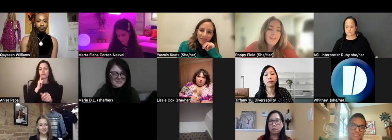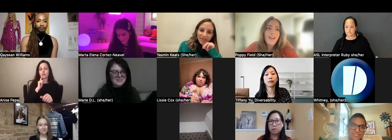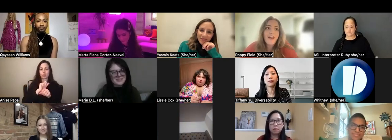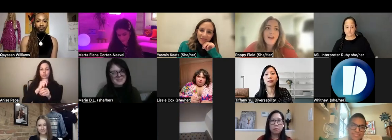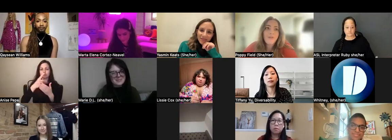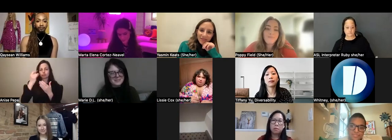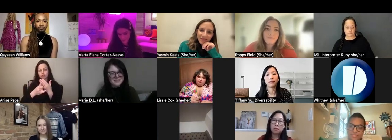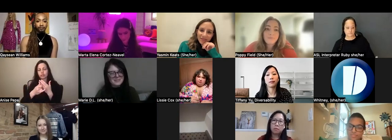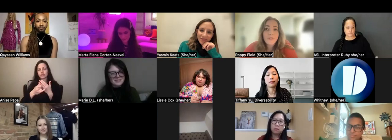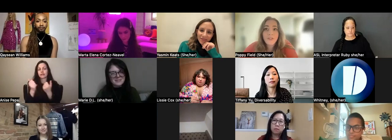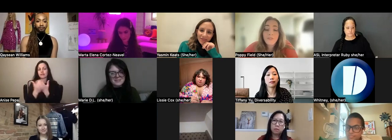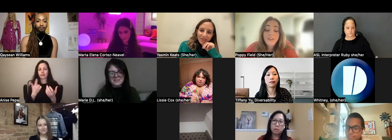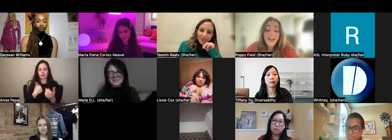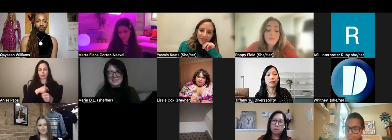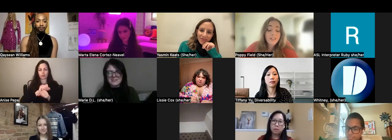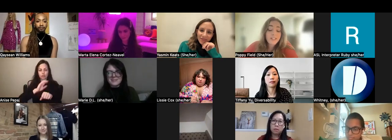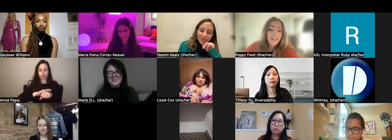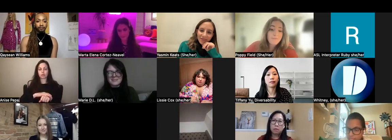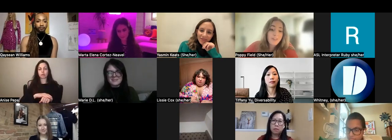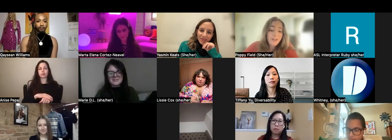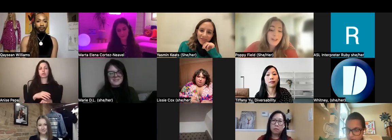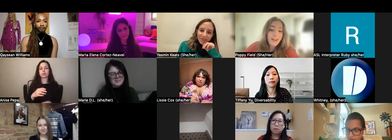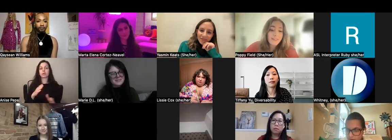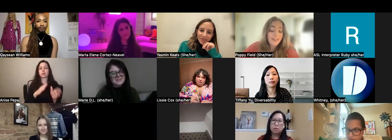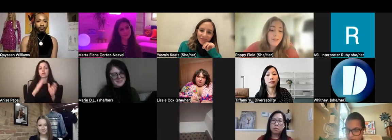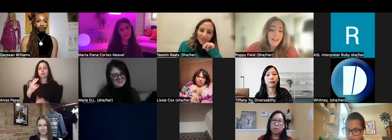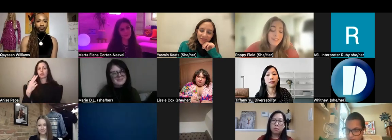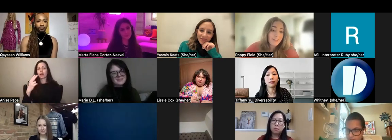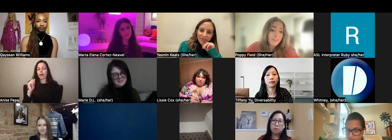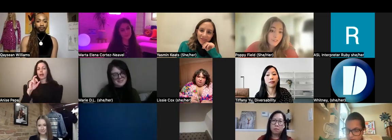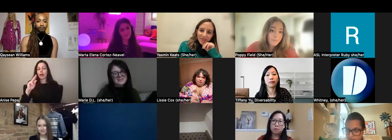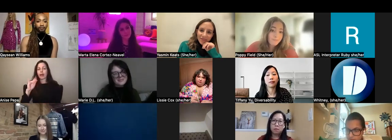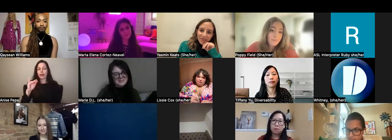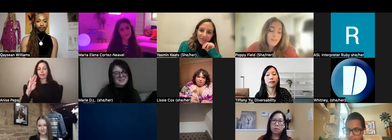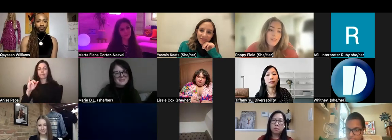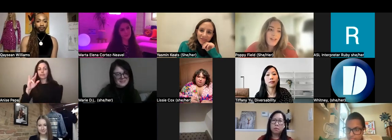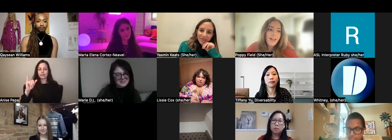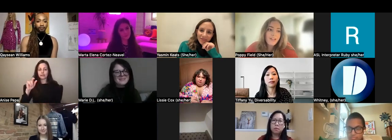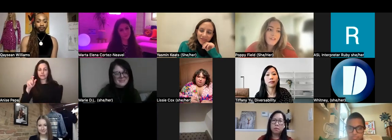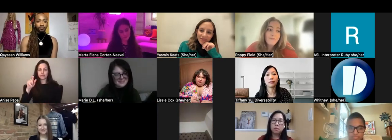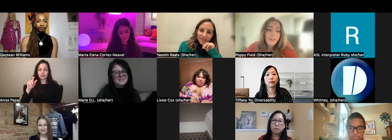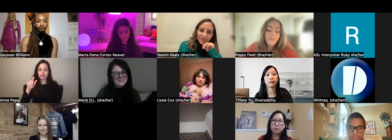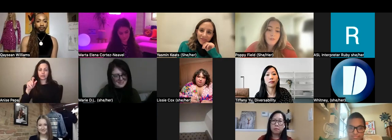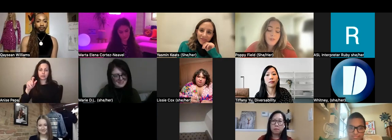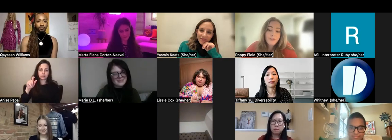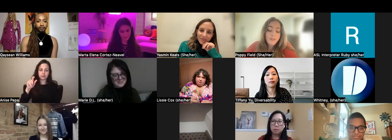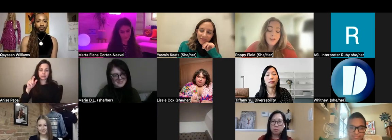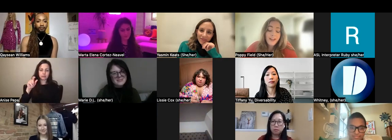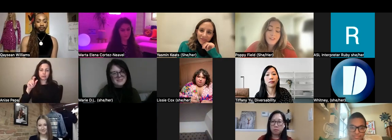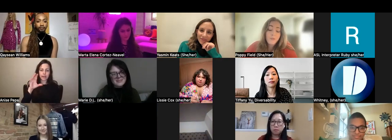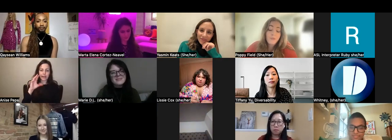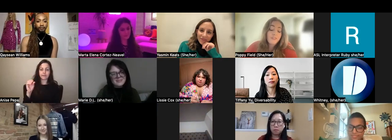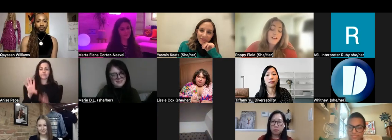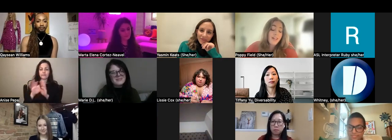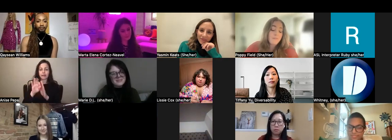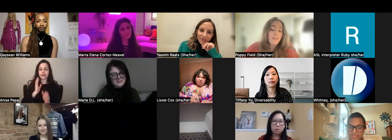on. You can find our hackability kit and our hacks at pattyandricky.com. And you can follow our social medias, which are